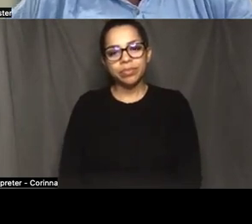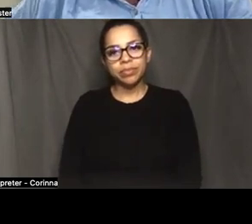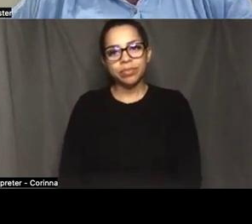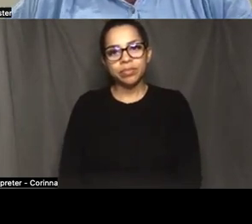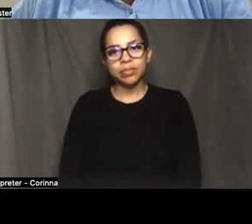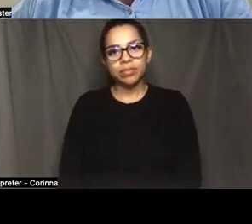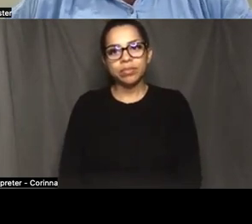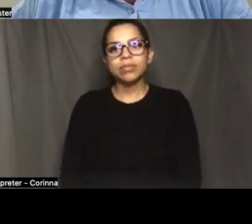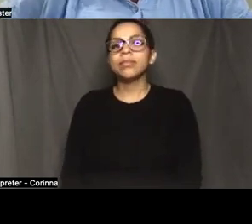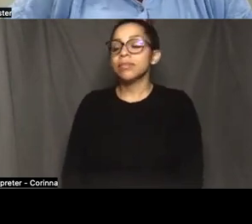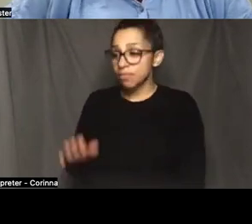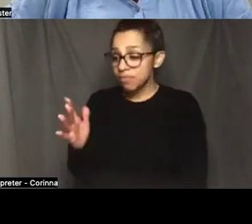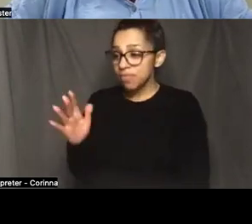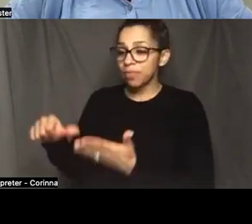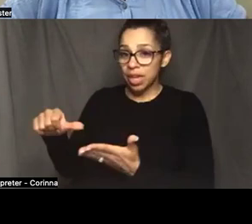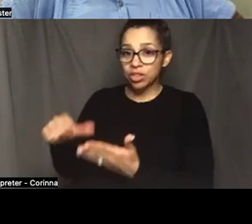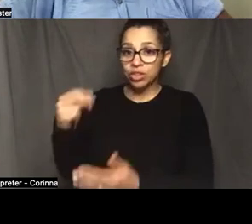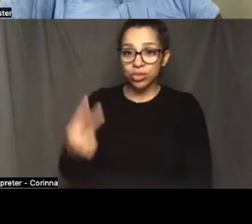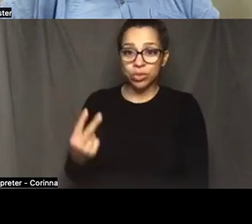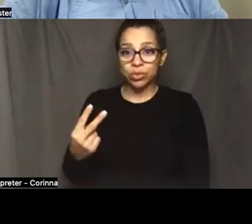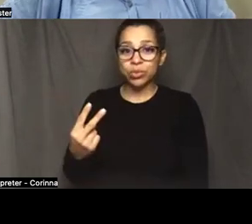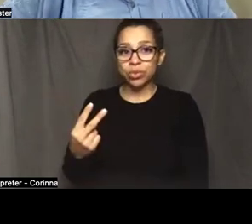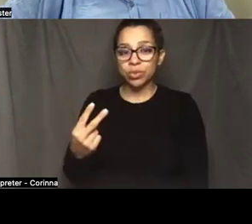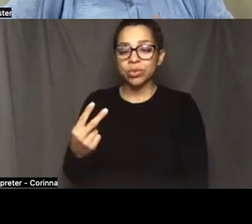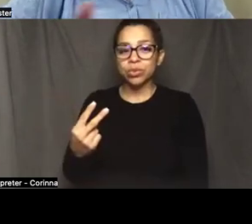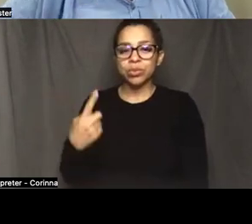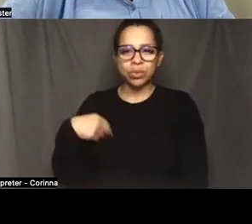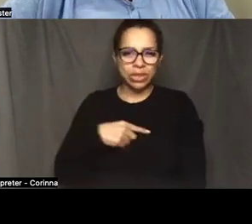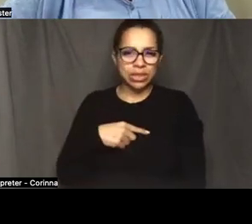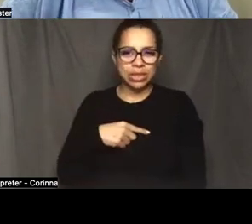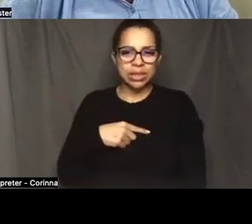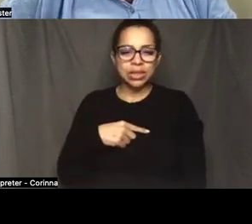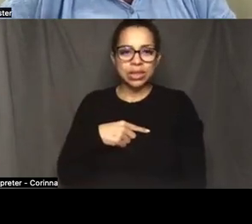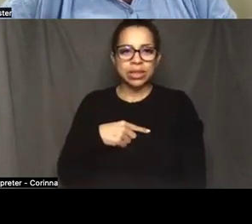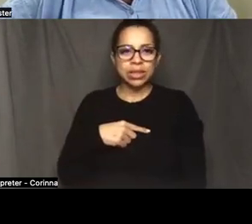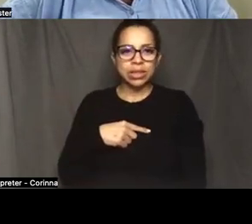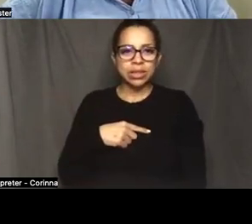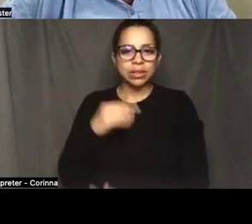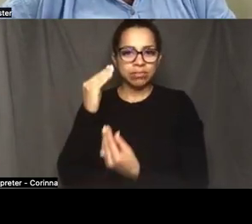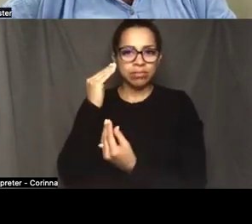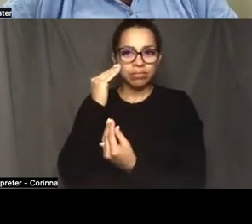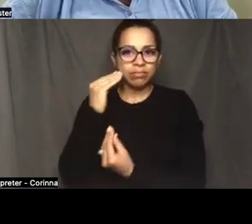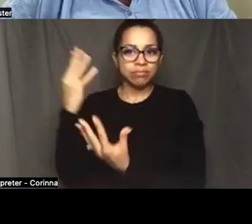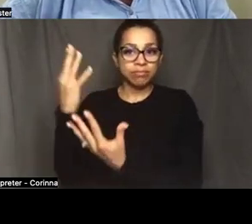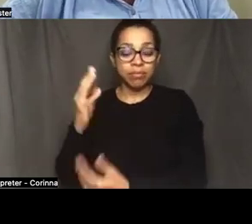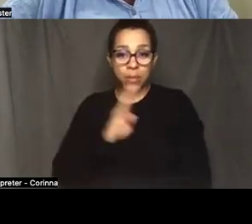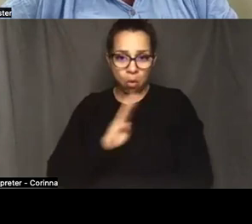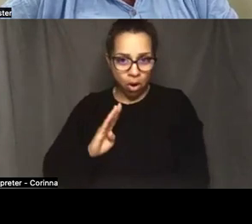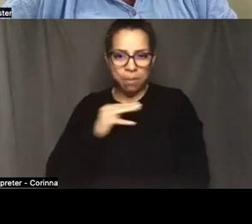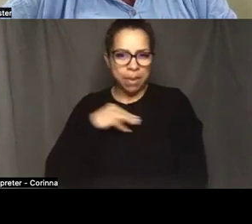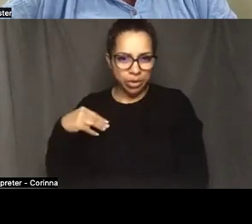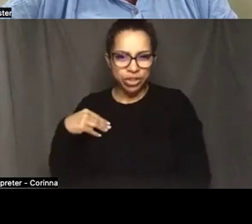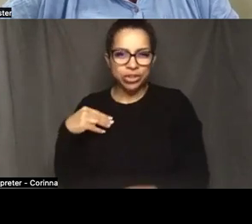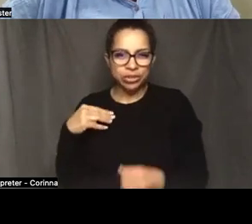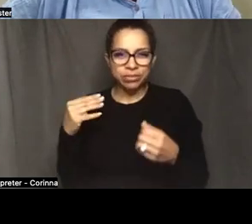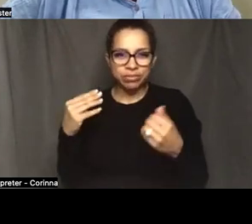On page 2, we changed, we notified the board members that we would have a public meeting, which is happening this